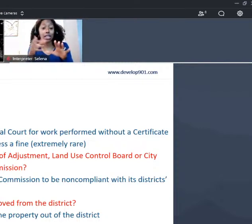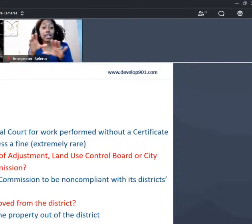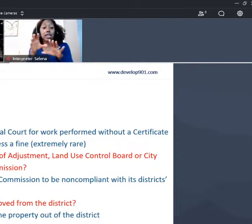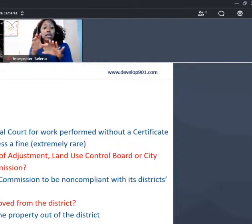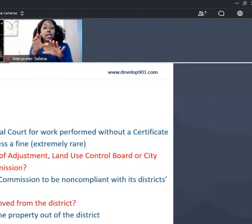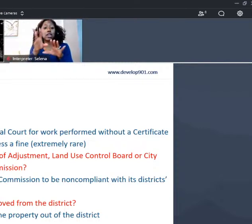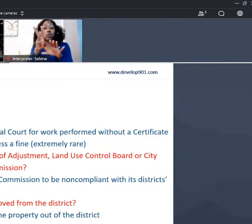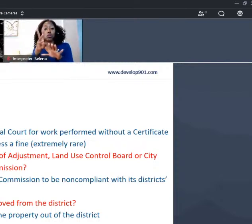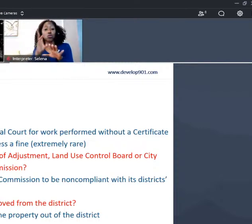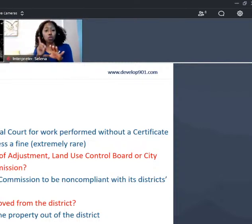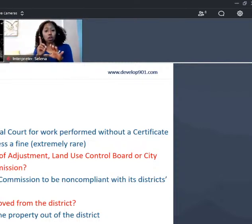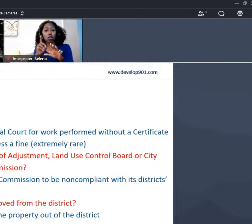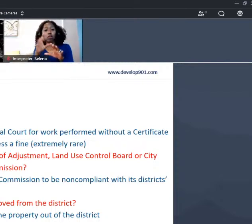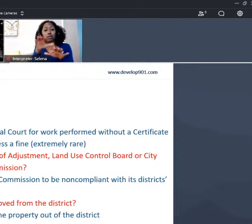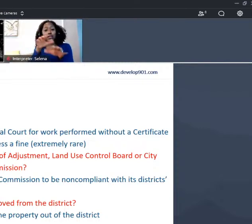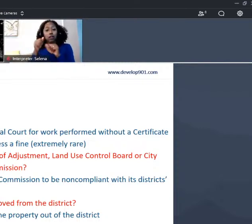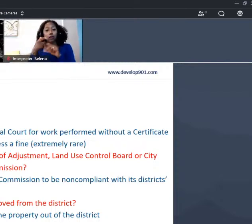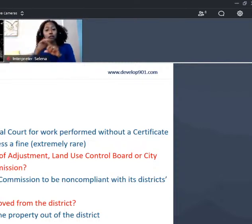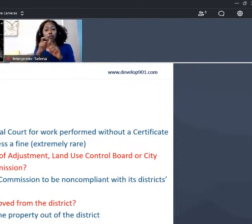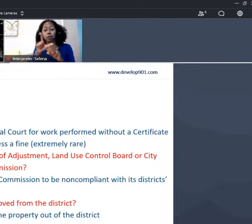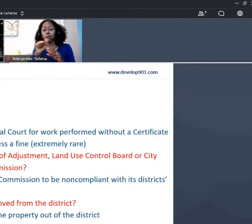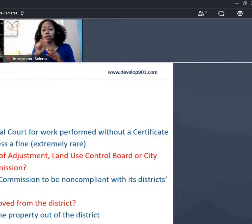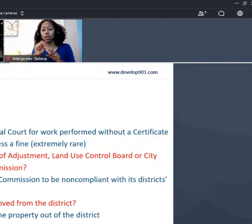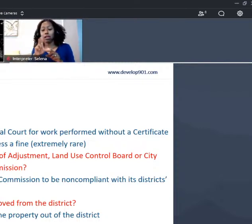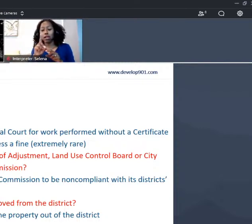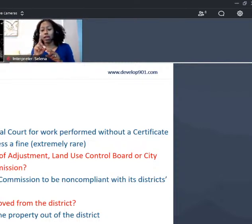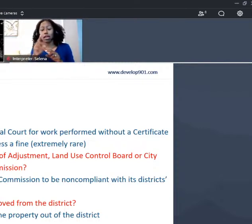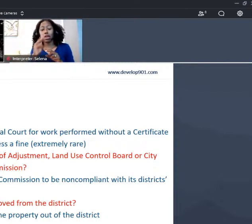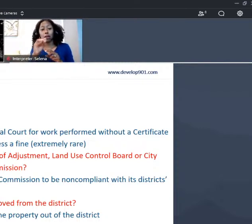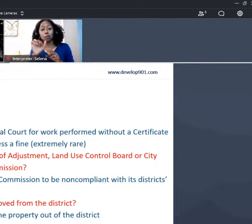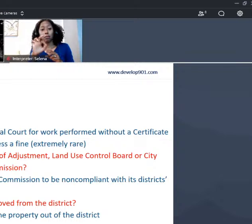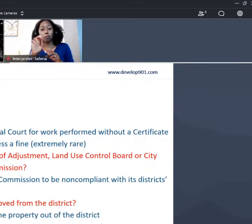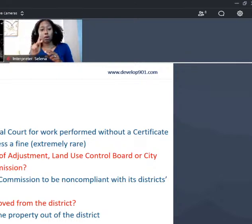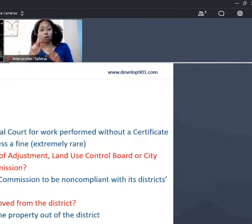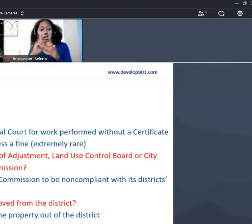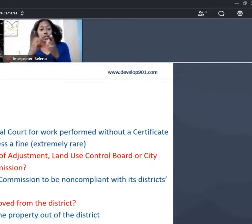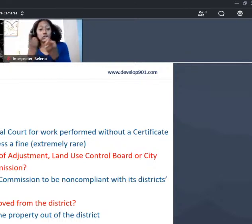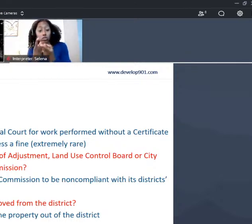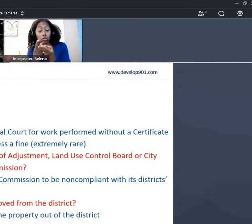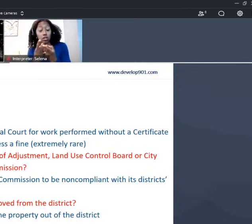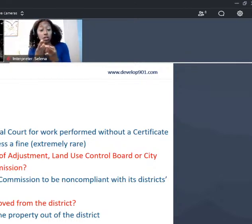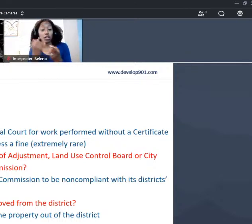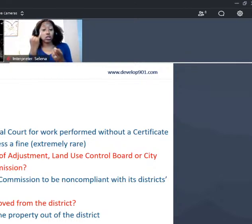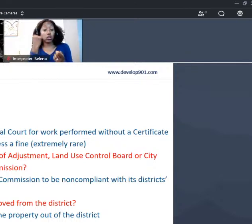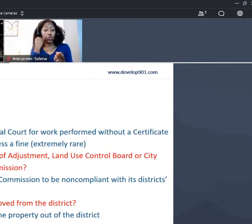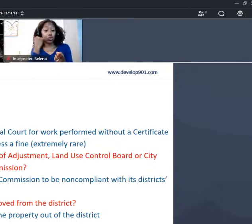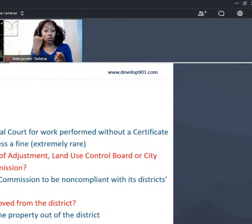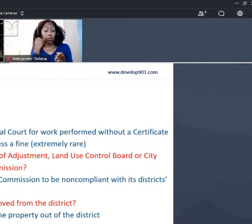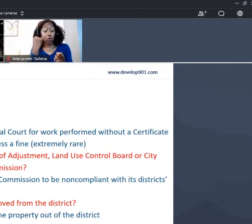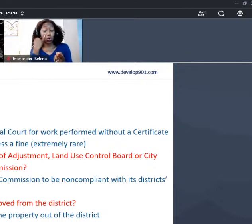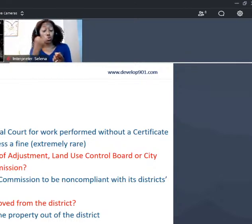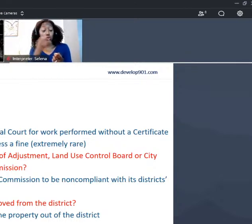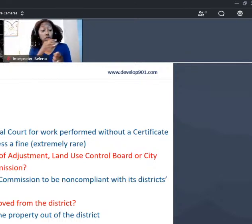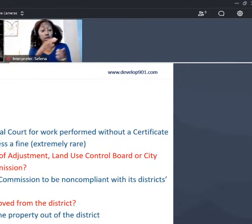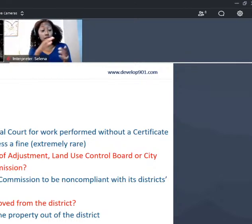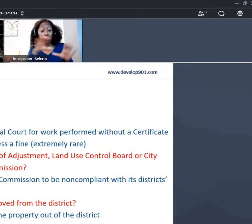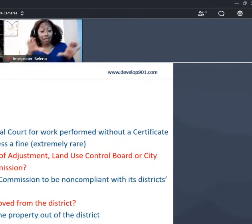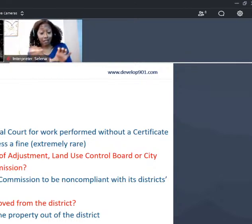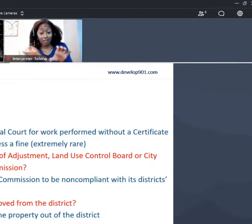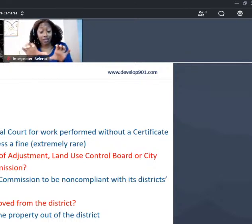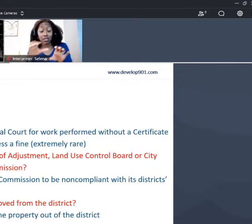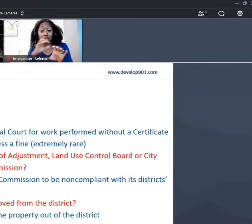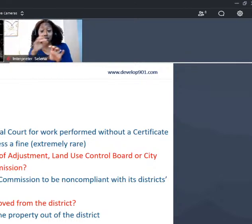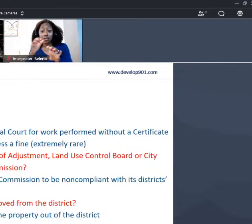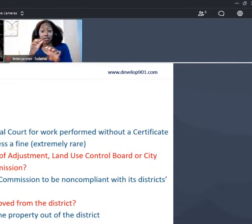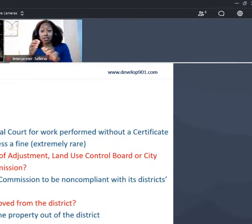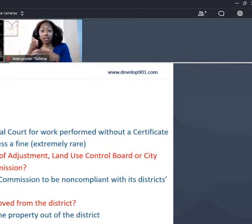legal opinion that says as long as that action does not defeat the overall purpose of the district itself, it may be done. So it would